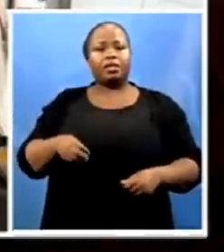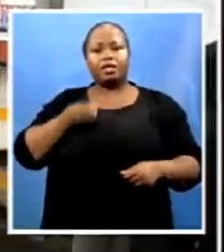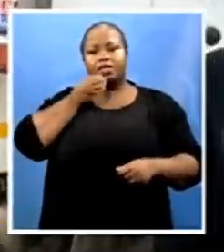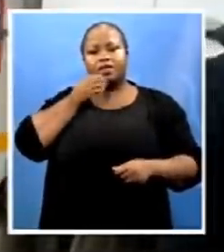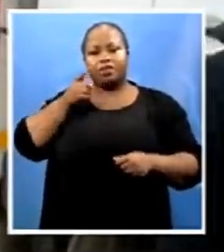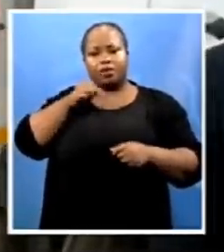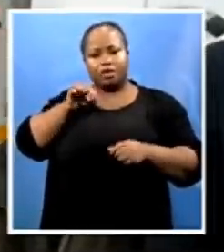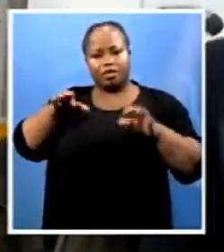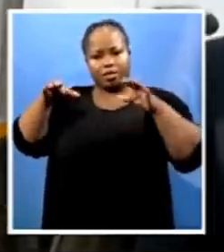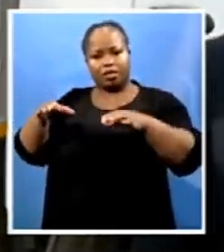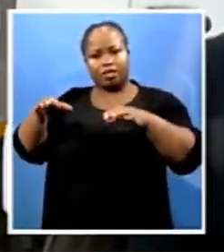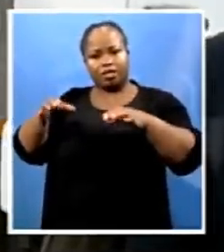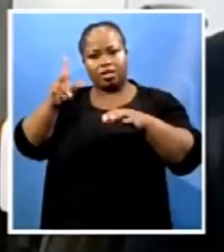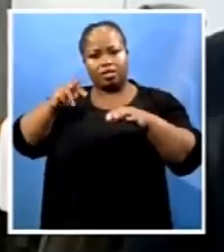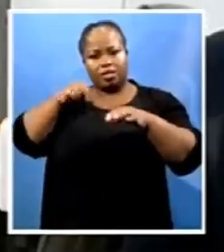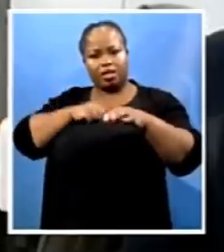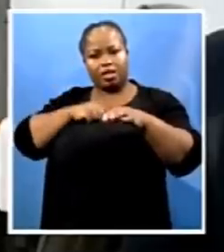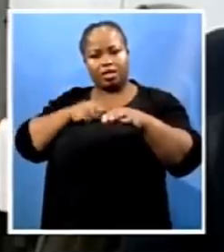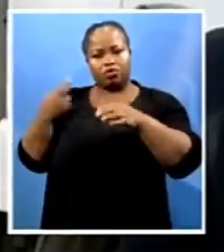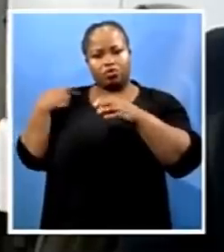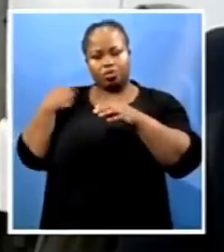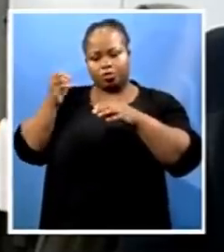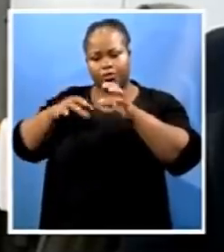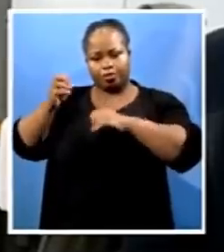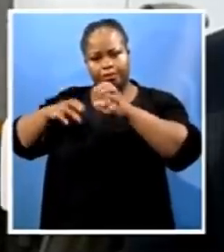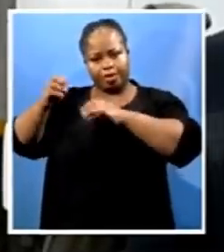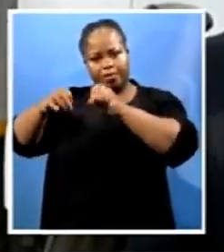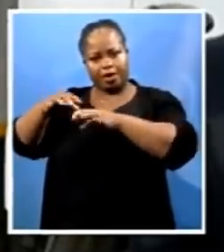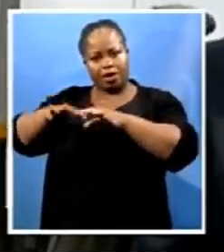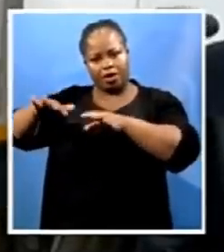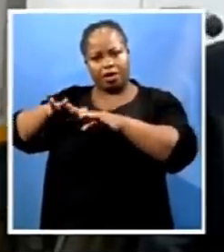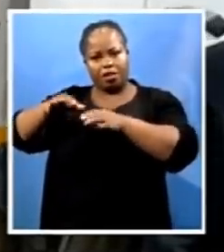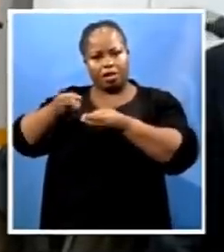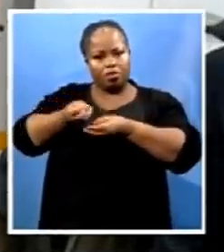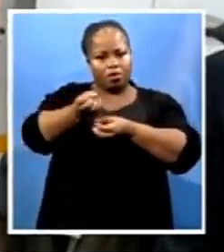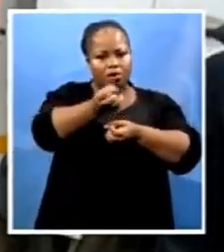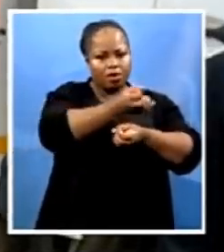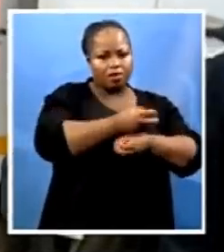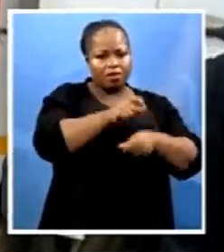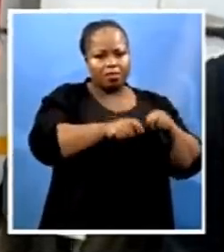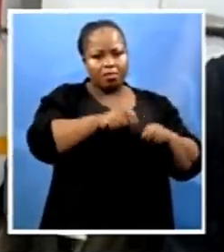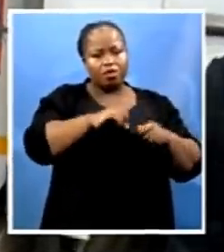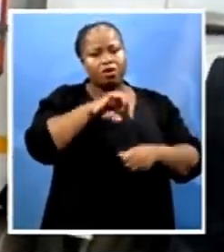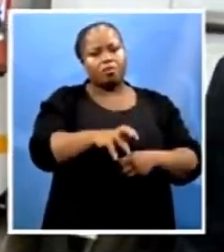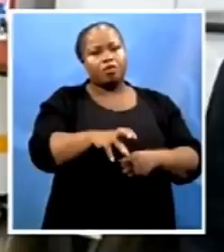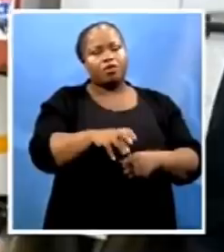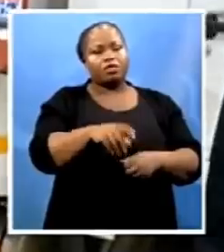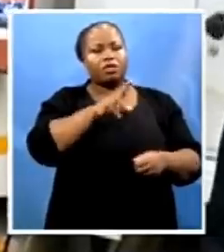distributing food in around the province to make sure that all the members of the communities